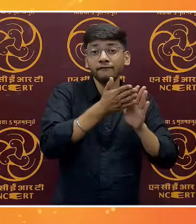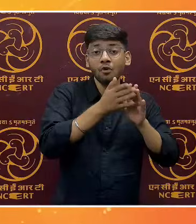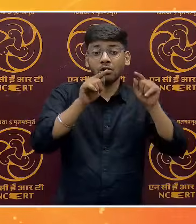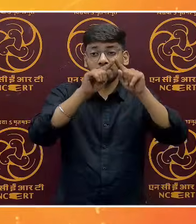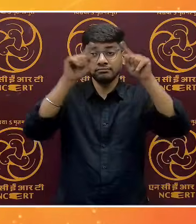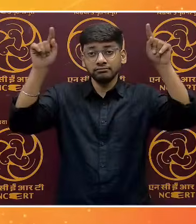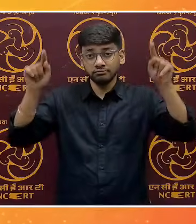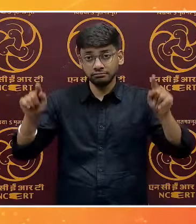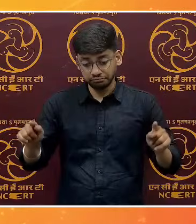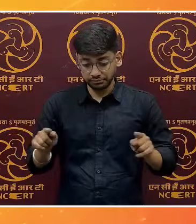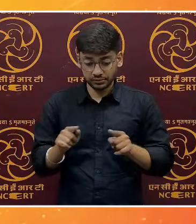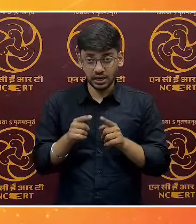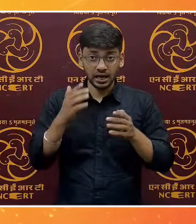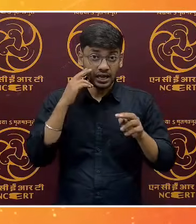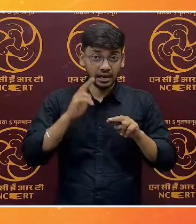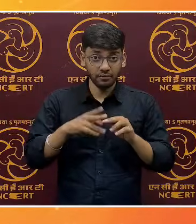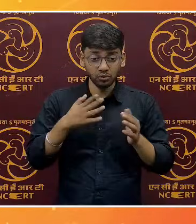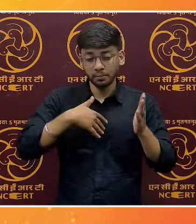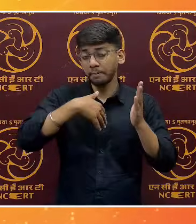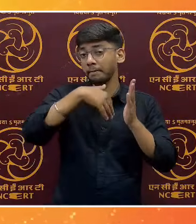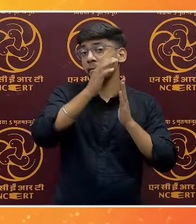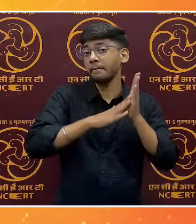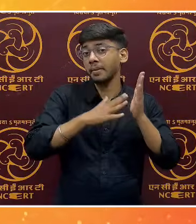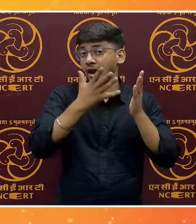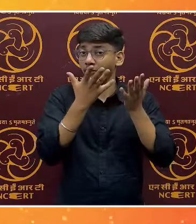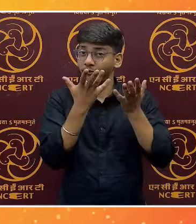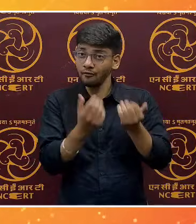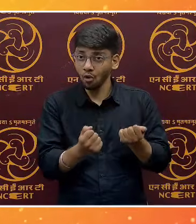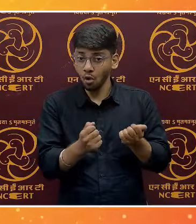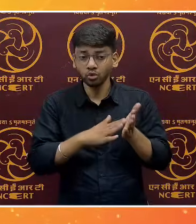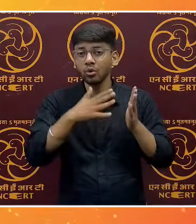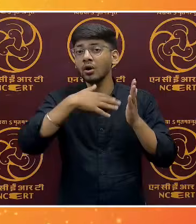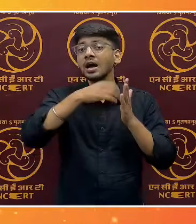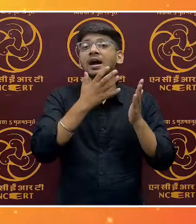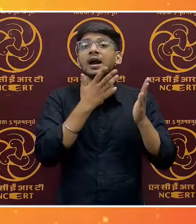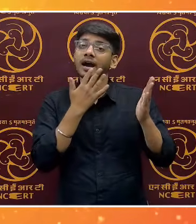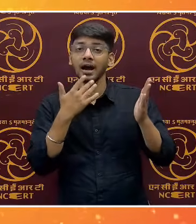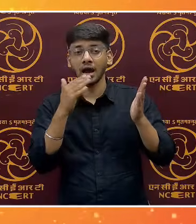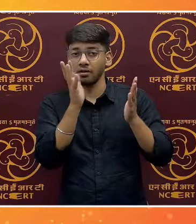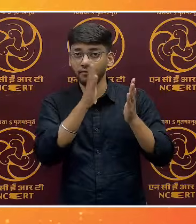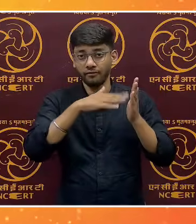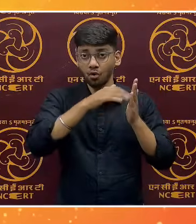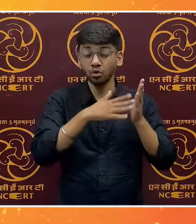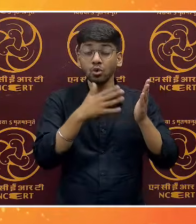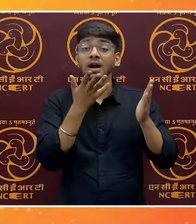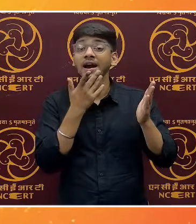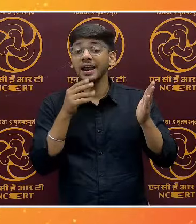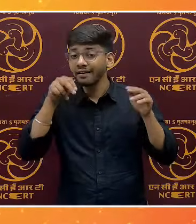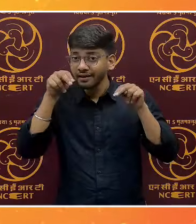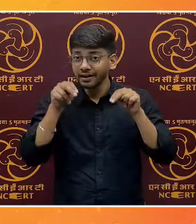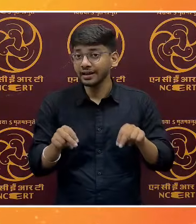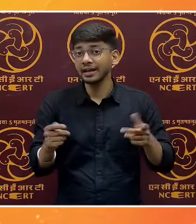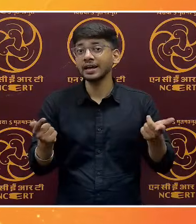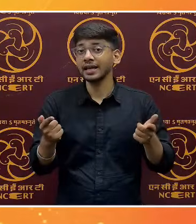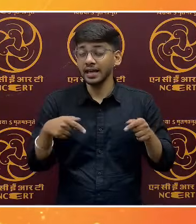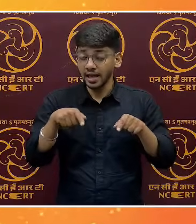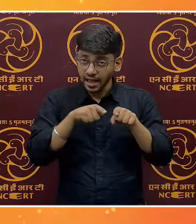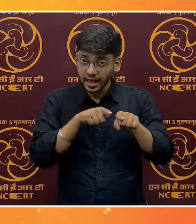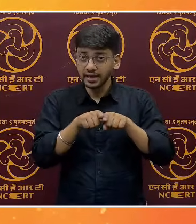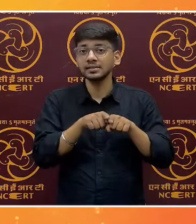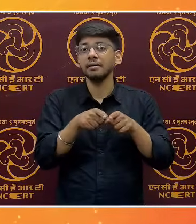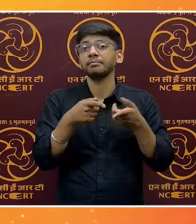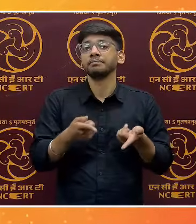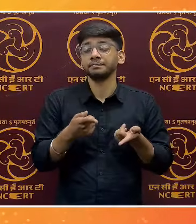it. So how much color is required, that is the example of area. Okay. Or we have